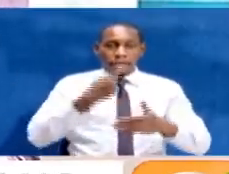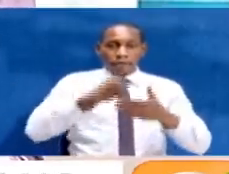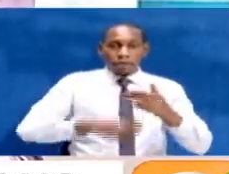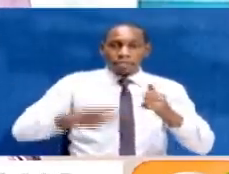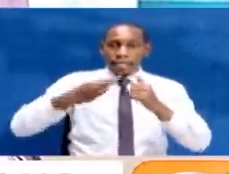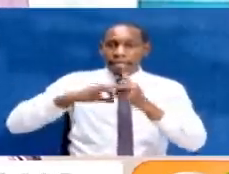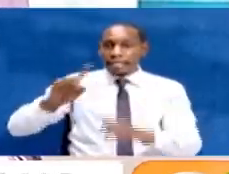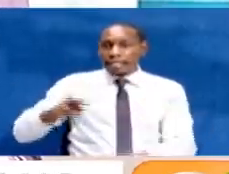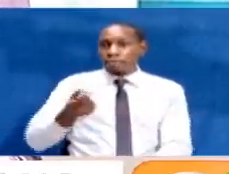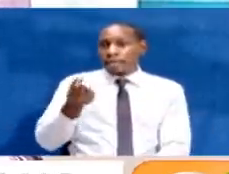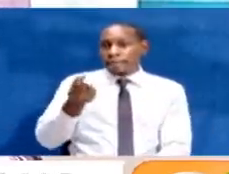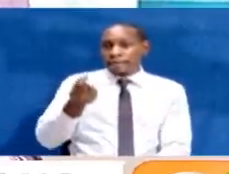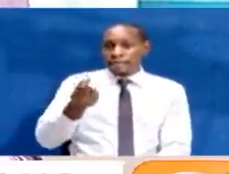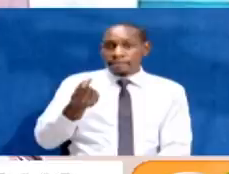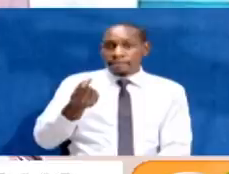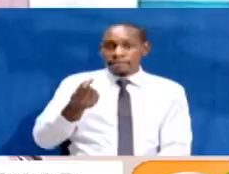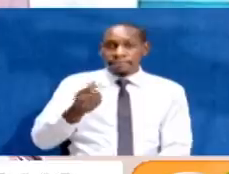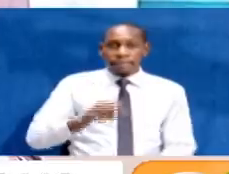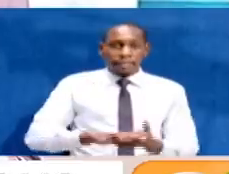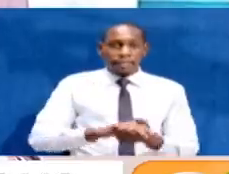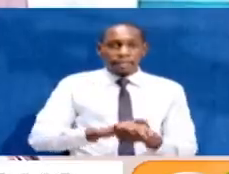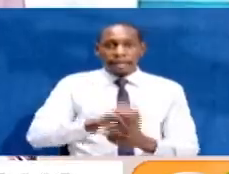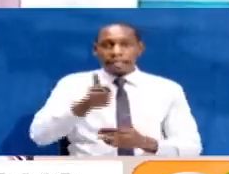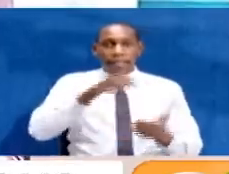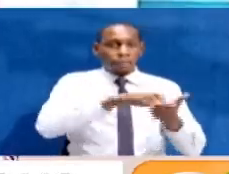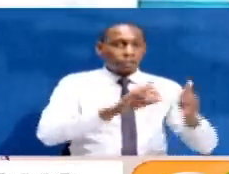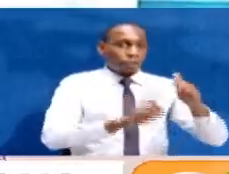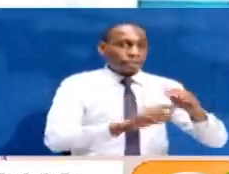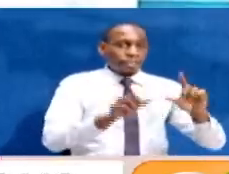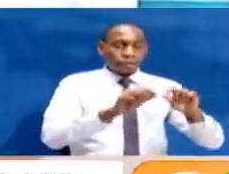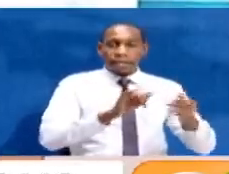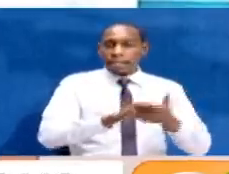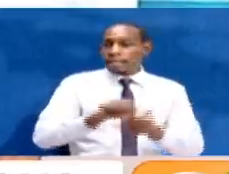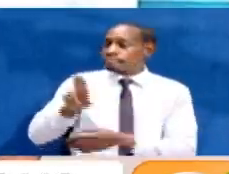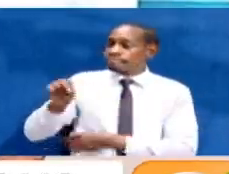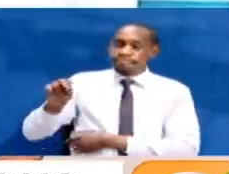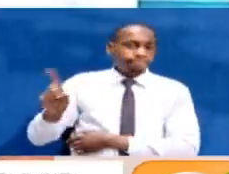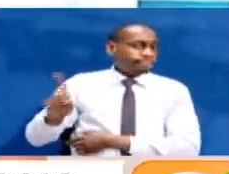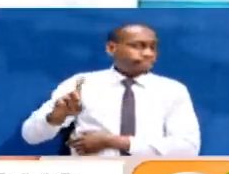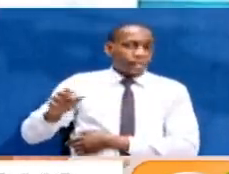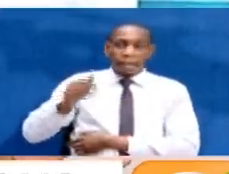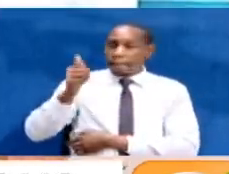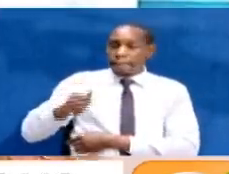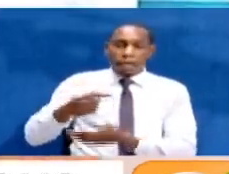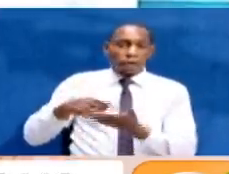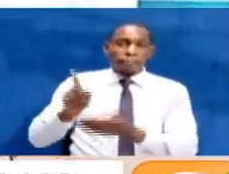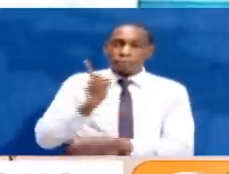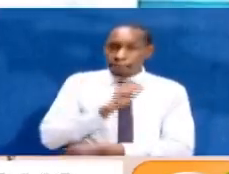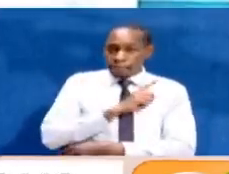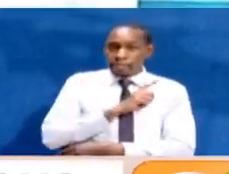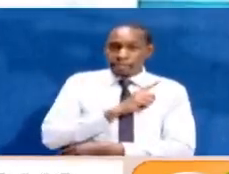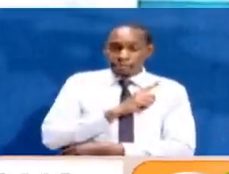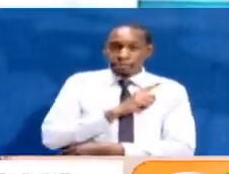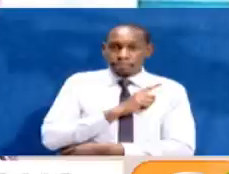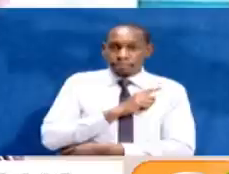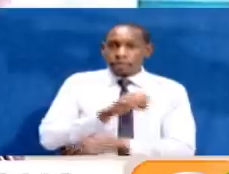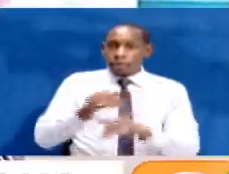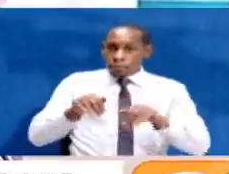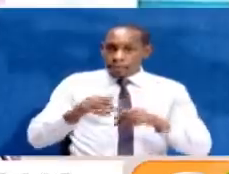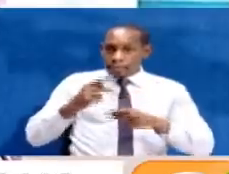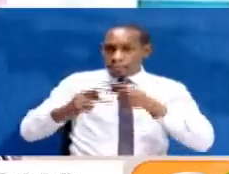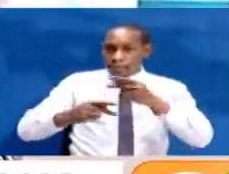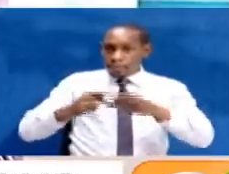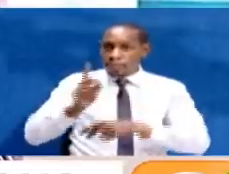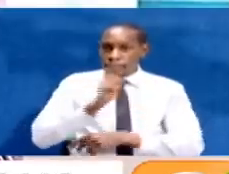8,000 bob, and then the next thing the ministry is saying, no, actually we haven't quite approved that, it's still going through